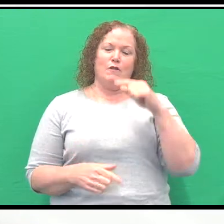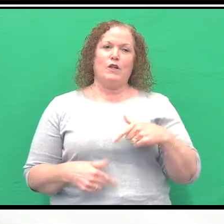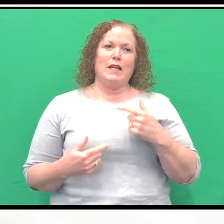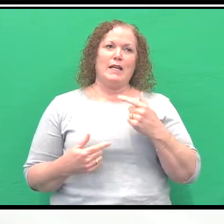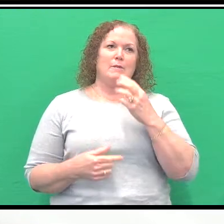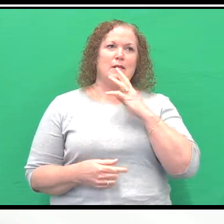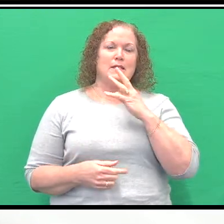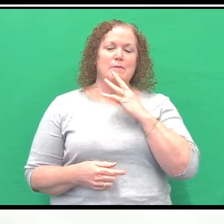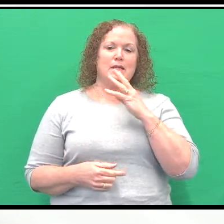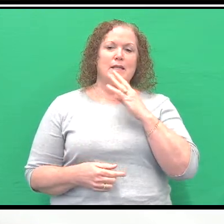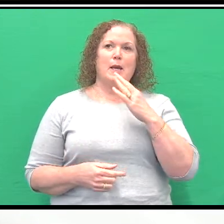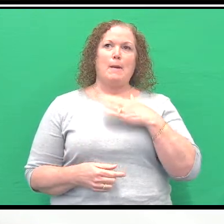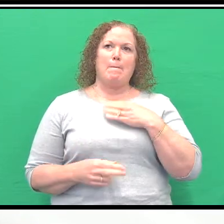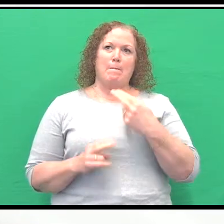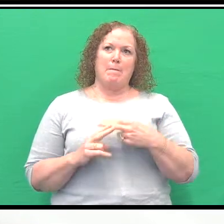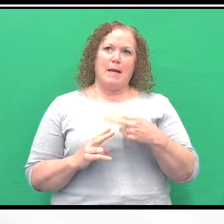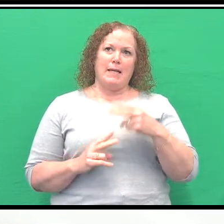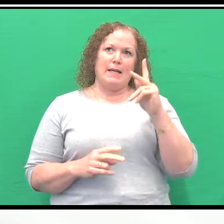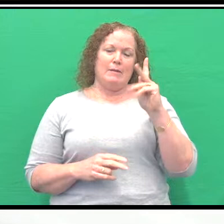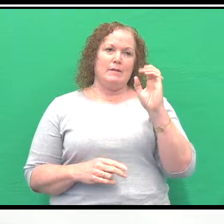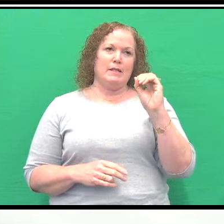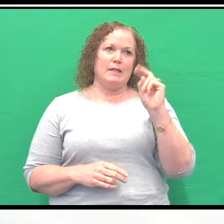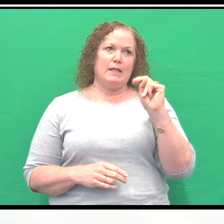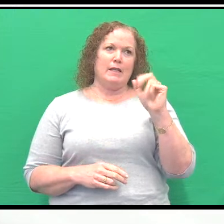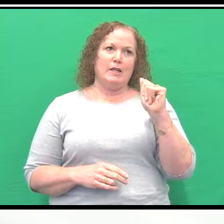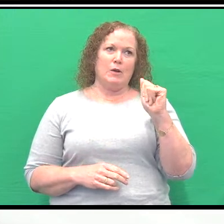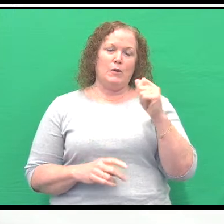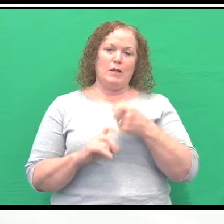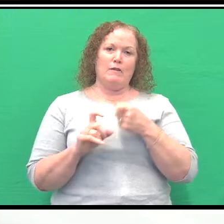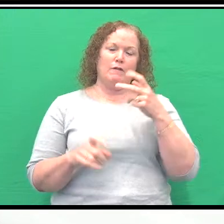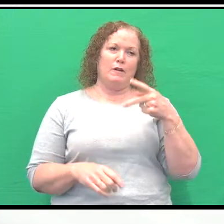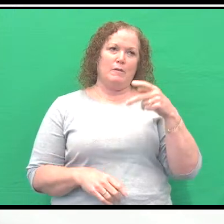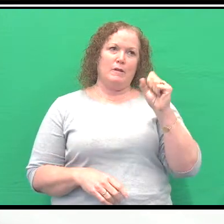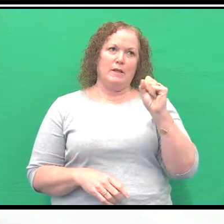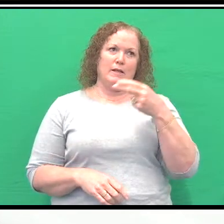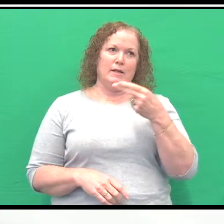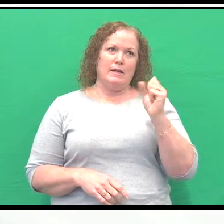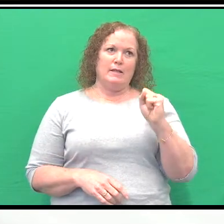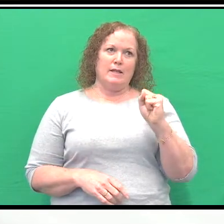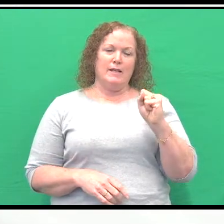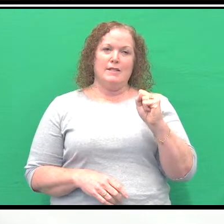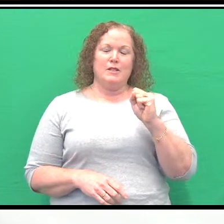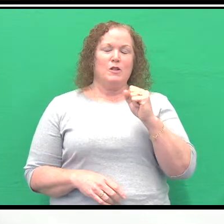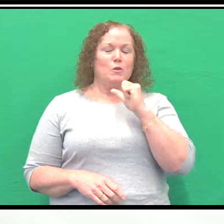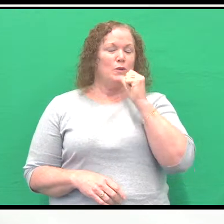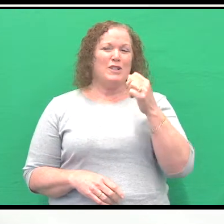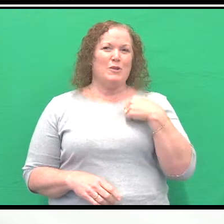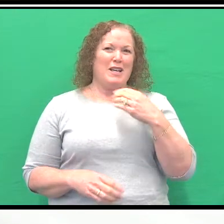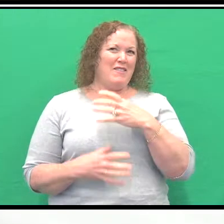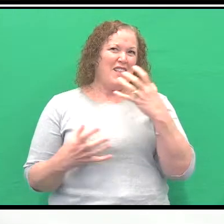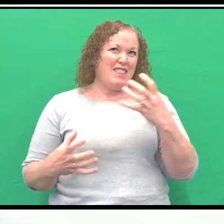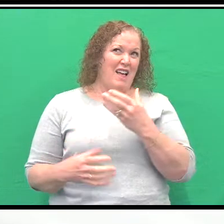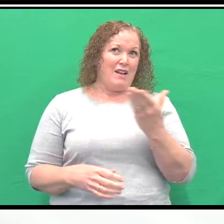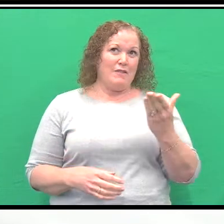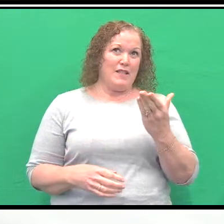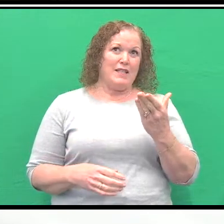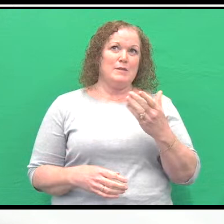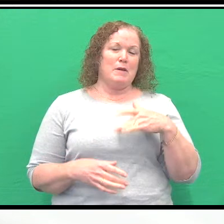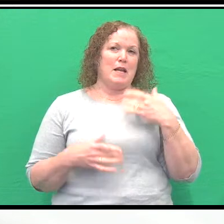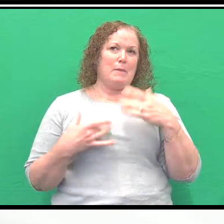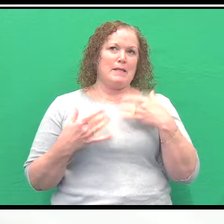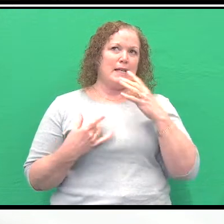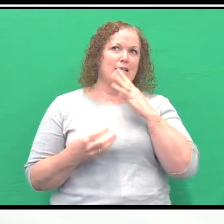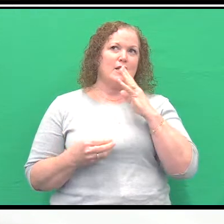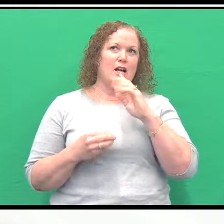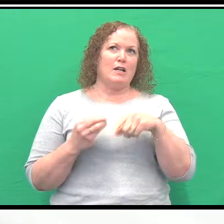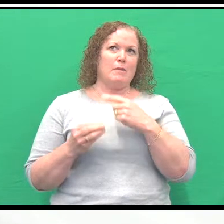Springs High School. We don't have a lot of stuff coming up, but I'm excited to tell you what we have so far. So this week is Kindness Week,